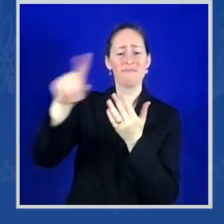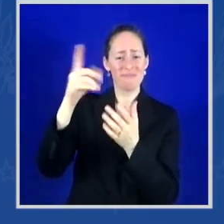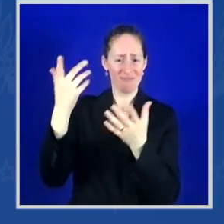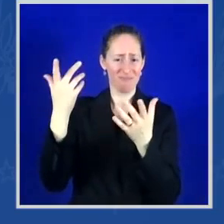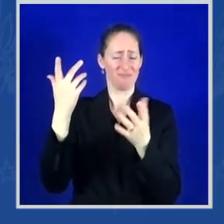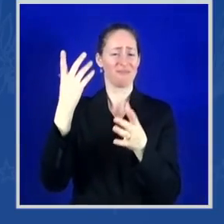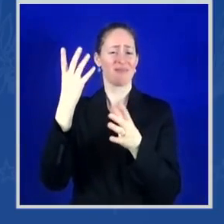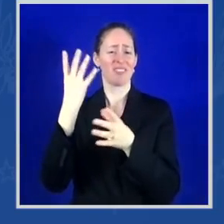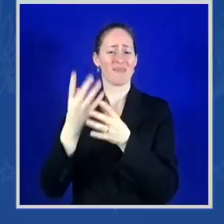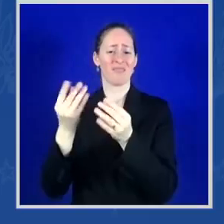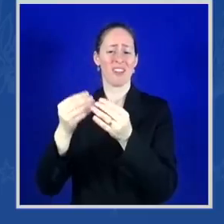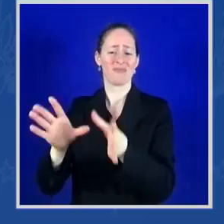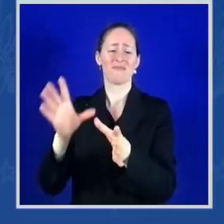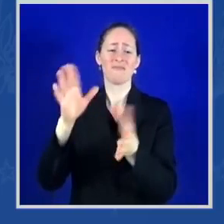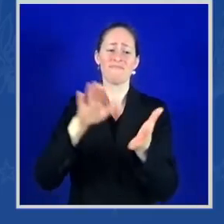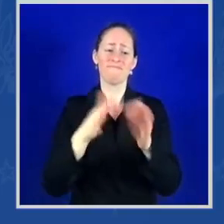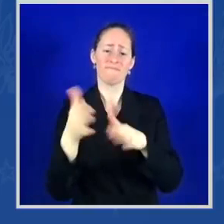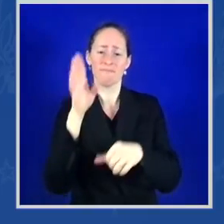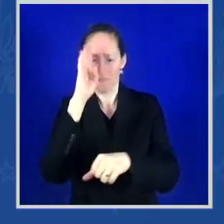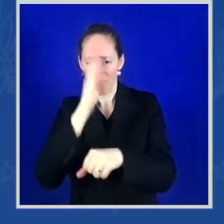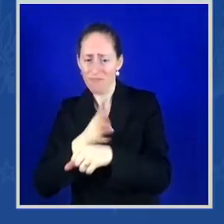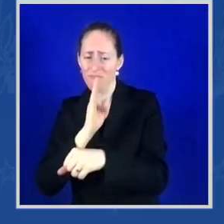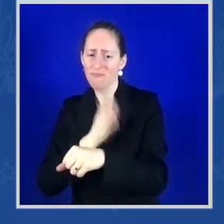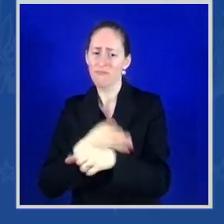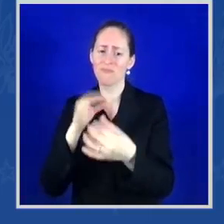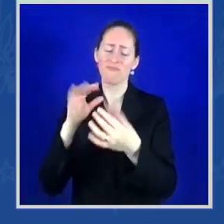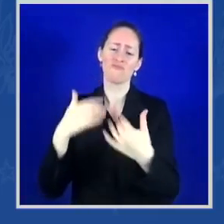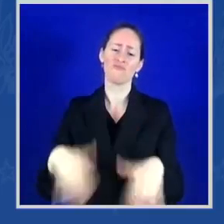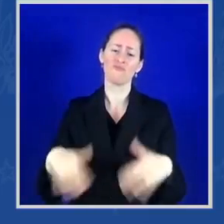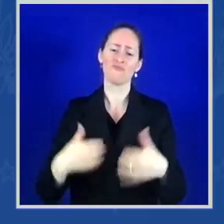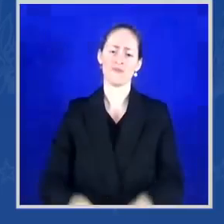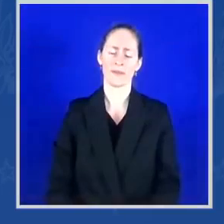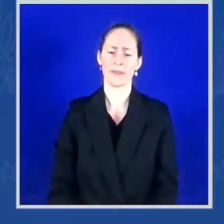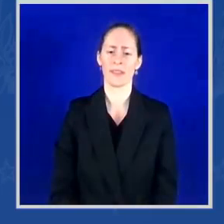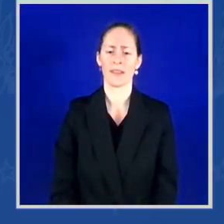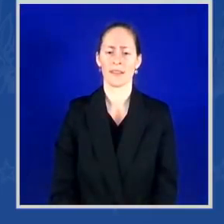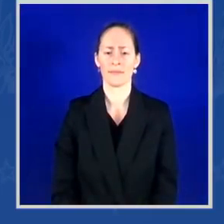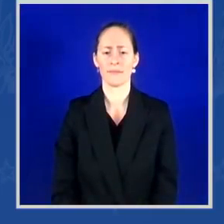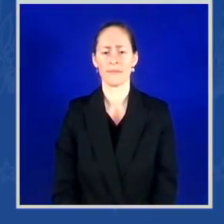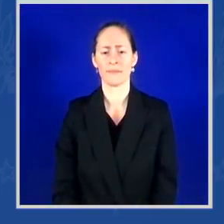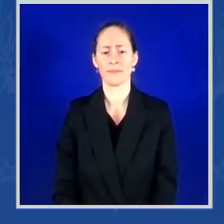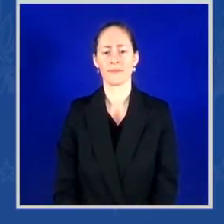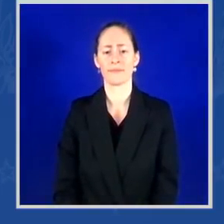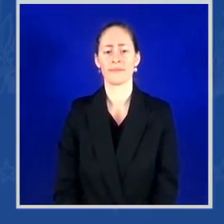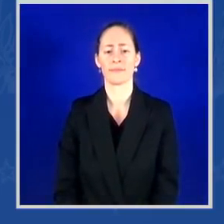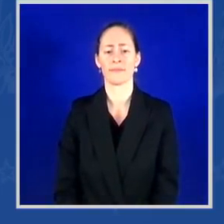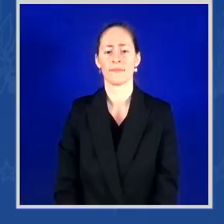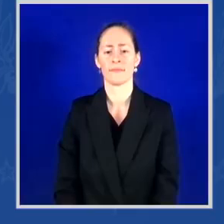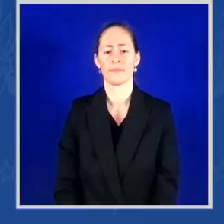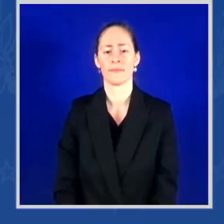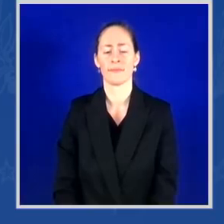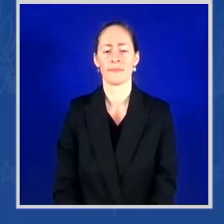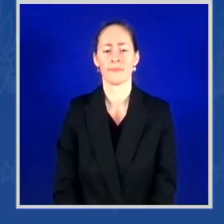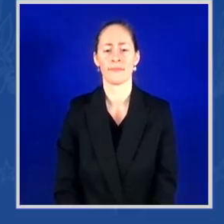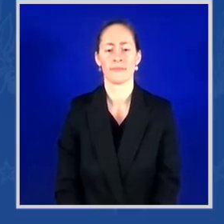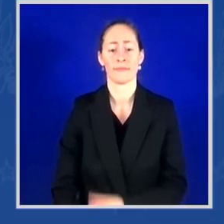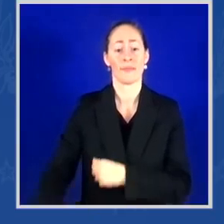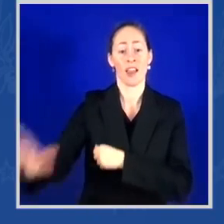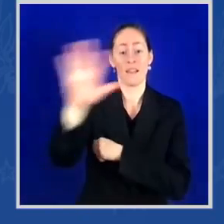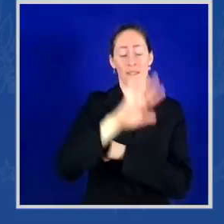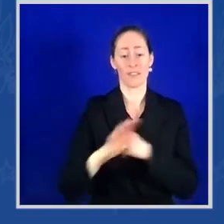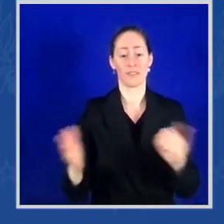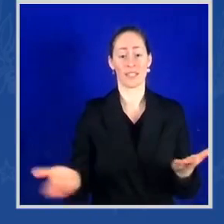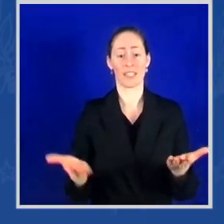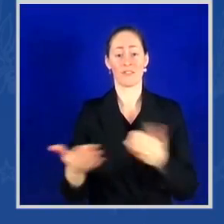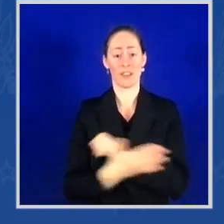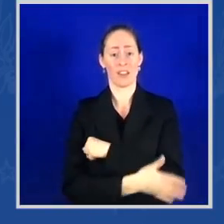the rest of the country got a glimpse of what it really means to live out those values, the values our men and women in uniform live by every